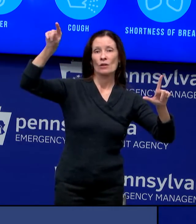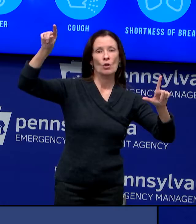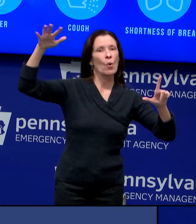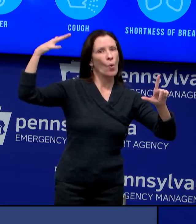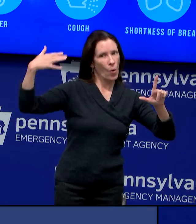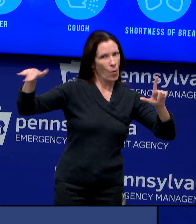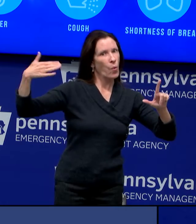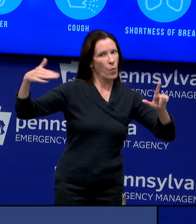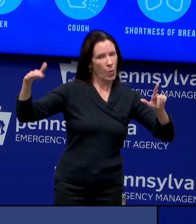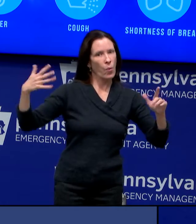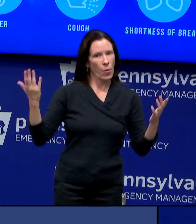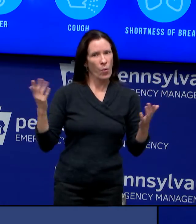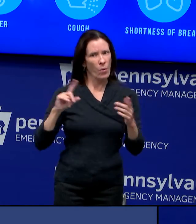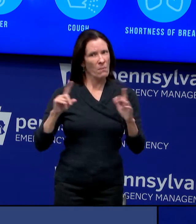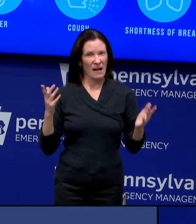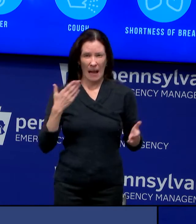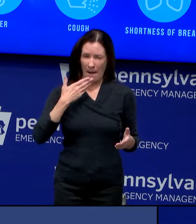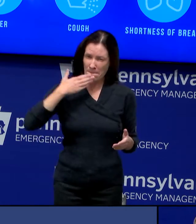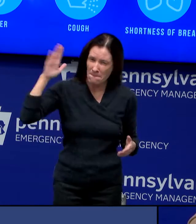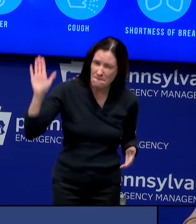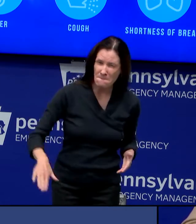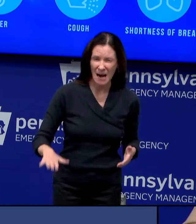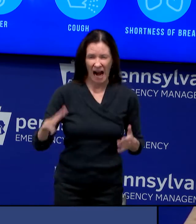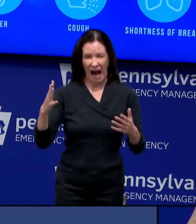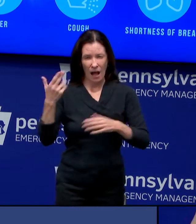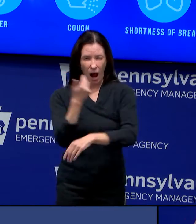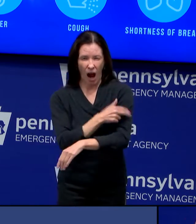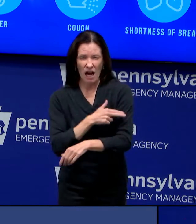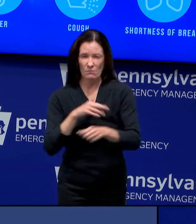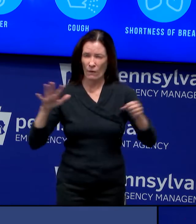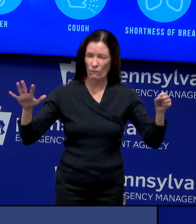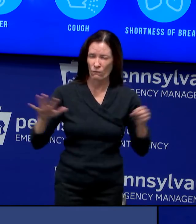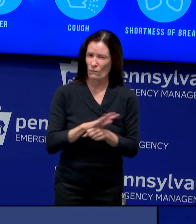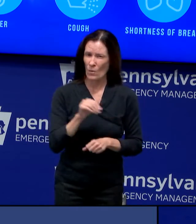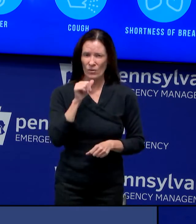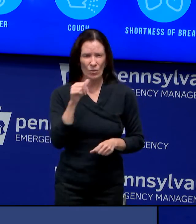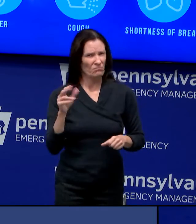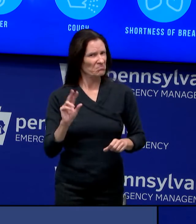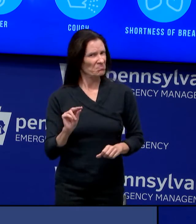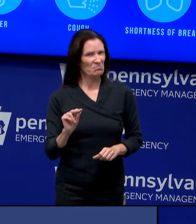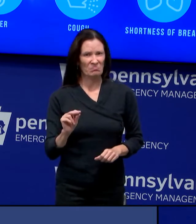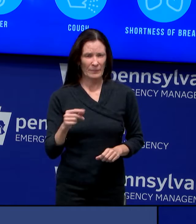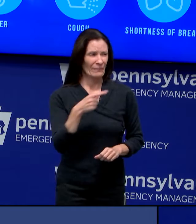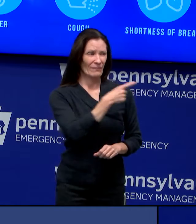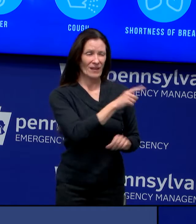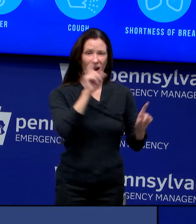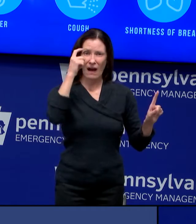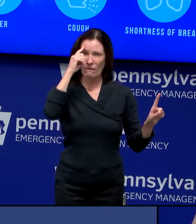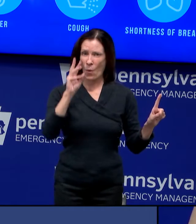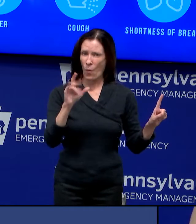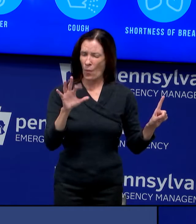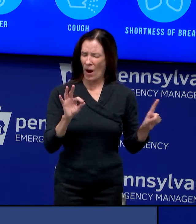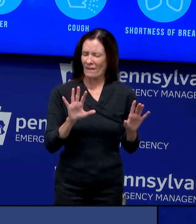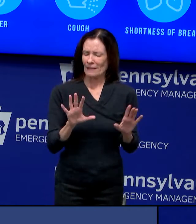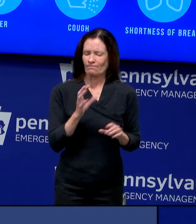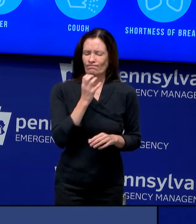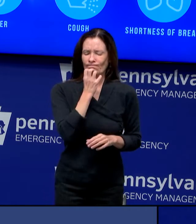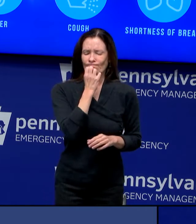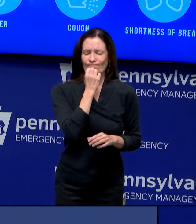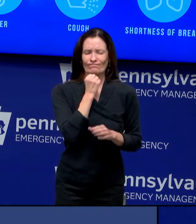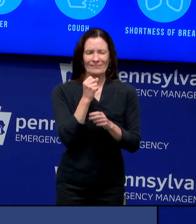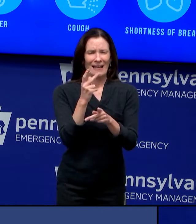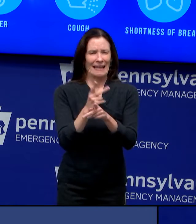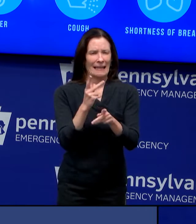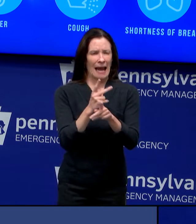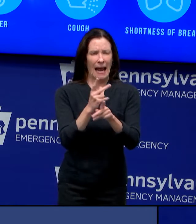governor is taking this very moderate, progressive approach about opening up businesses in specific areas. From the